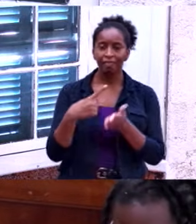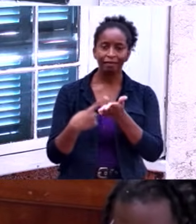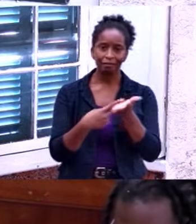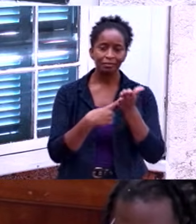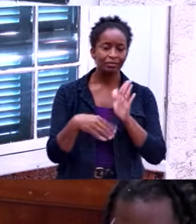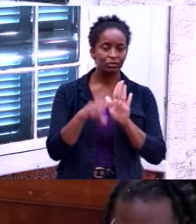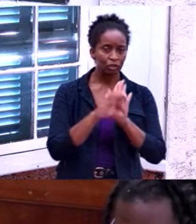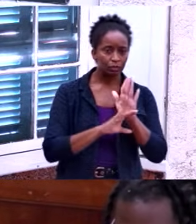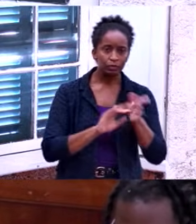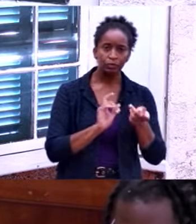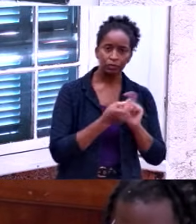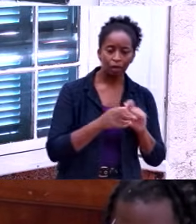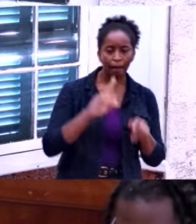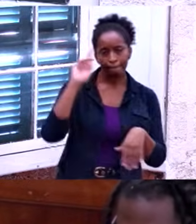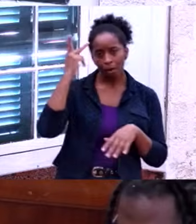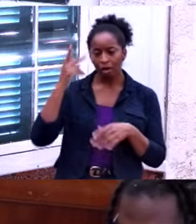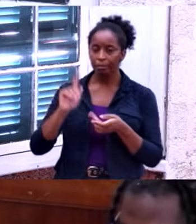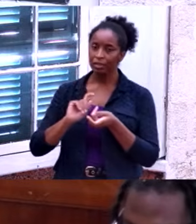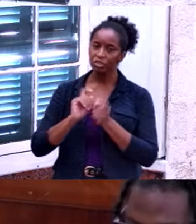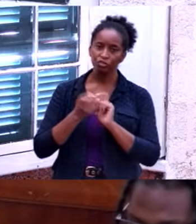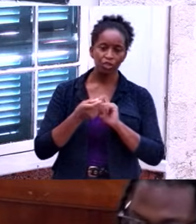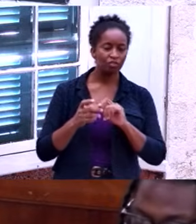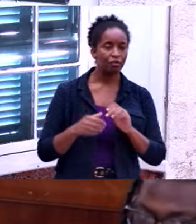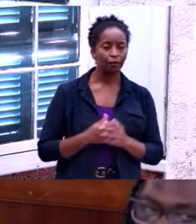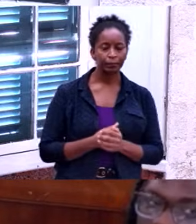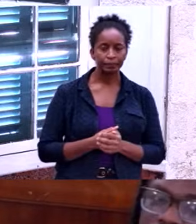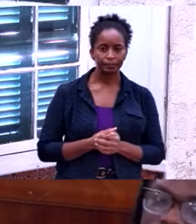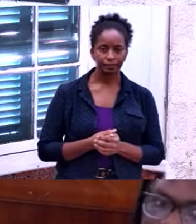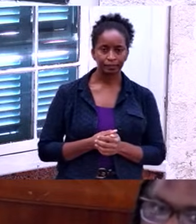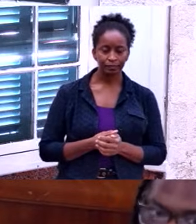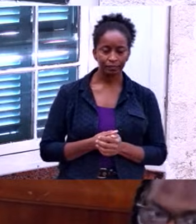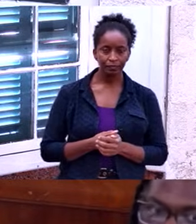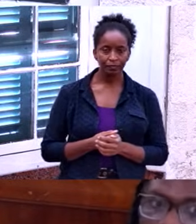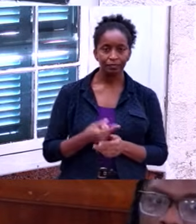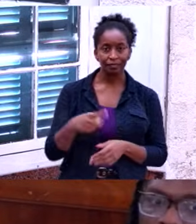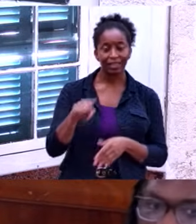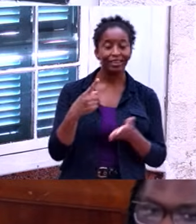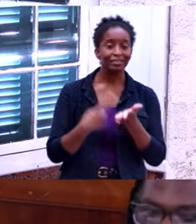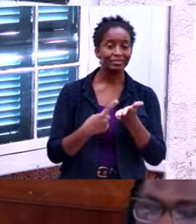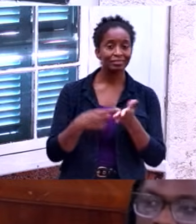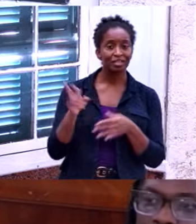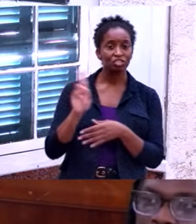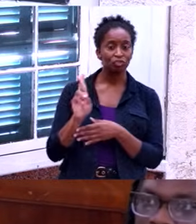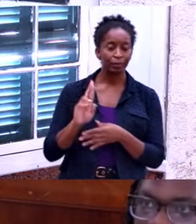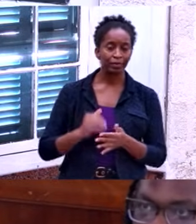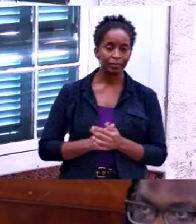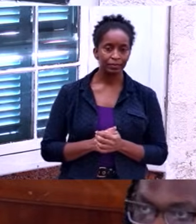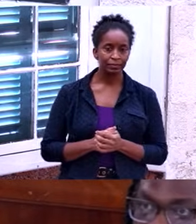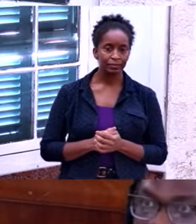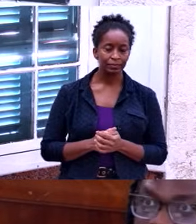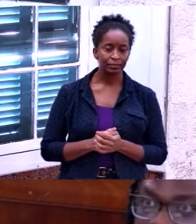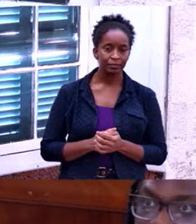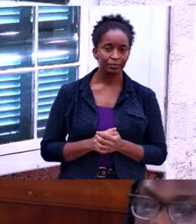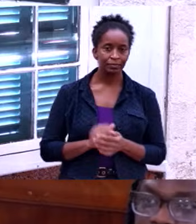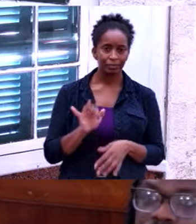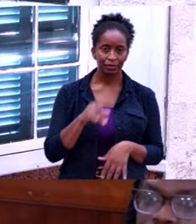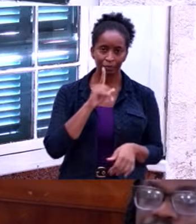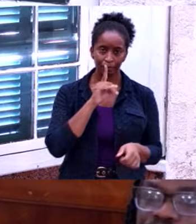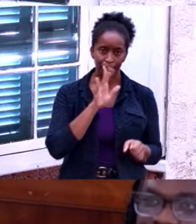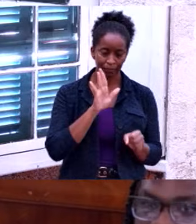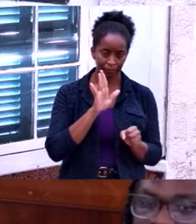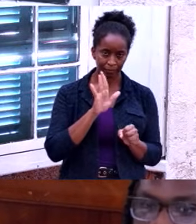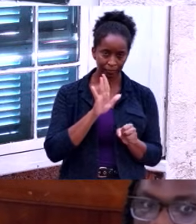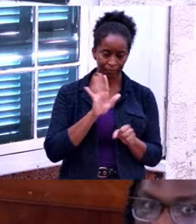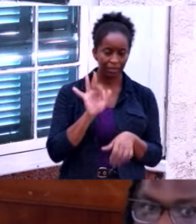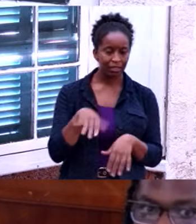parliamentary reform. Never delivered. They talk about the republic. That commitment was given on the 50th anniversary of our